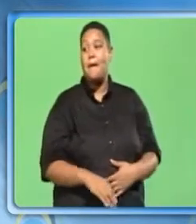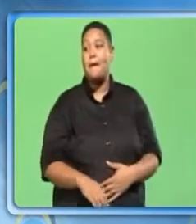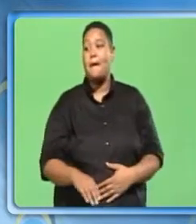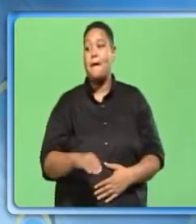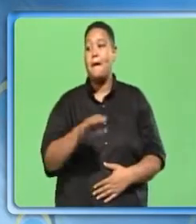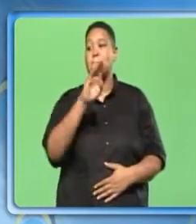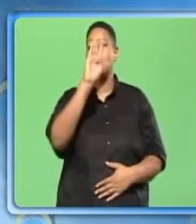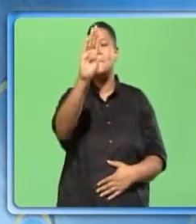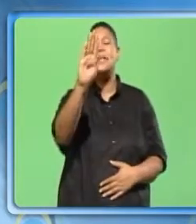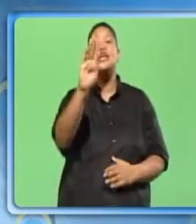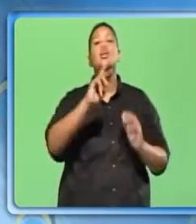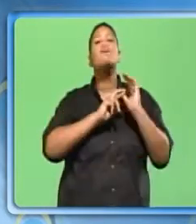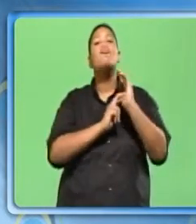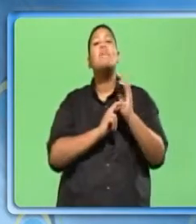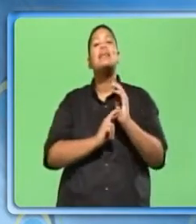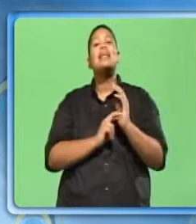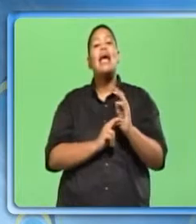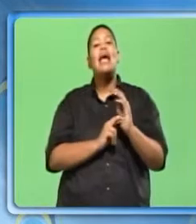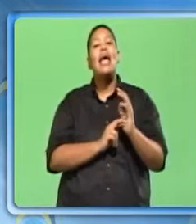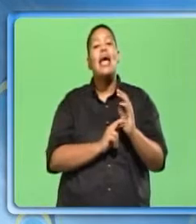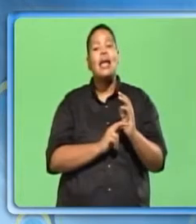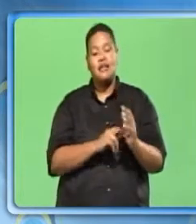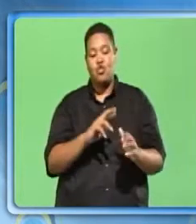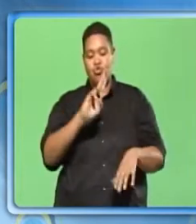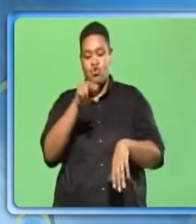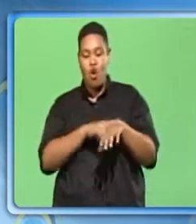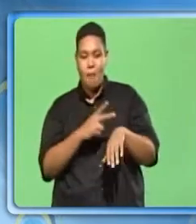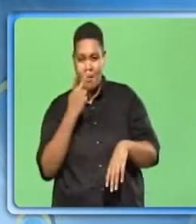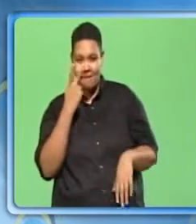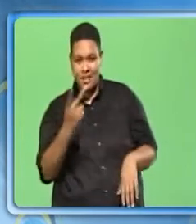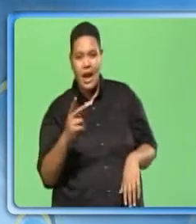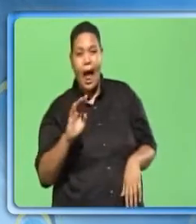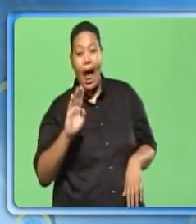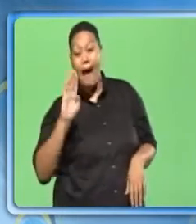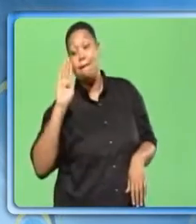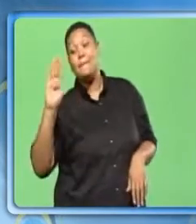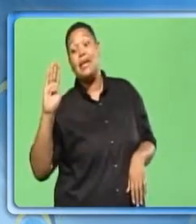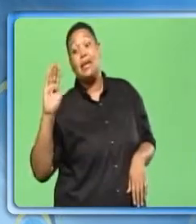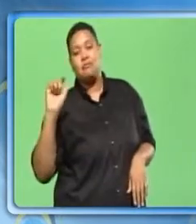normal vision and B represent colorblindness.